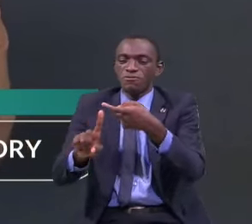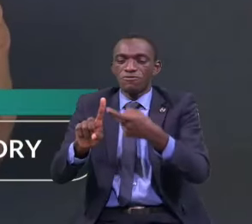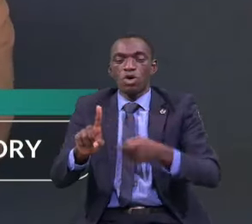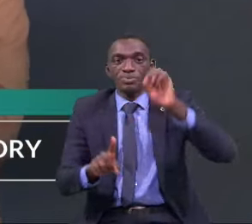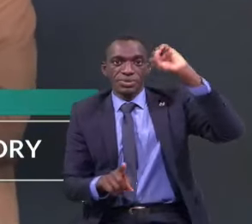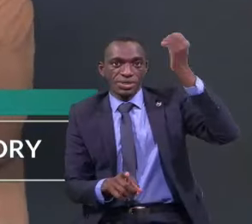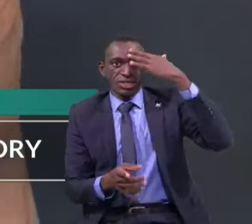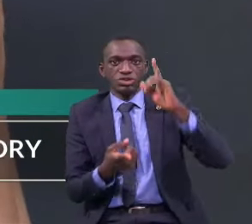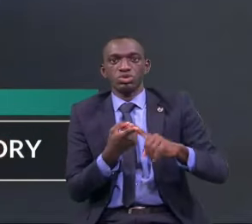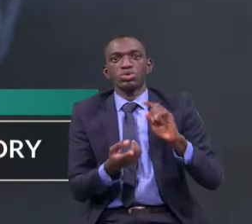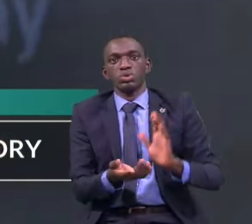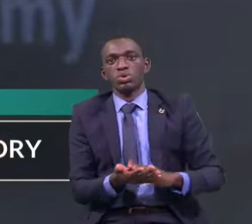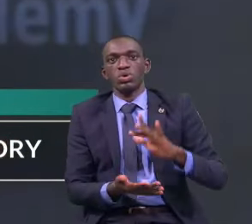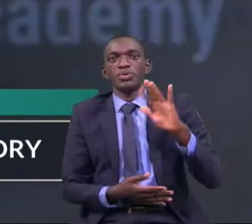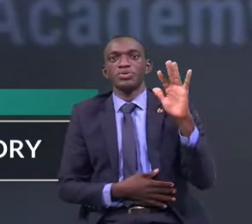glory.